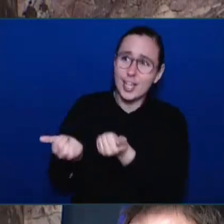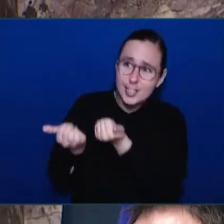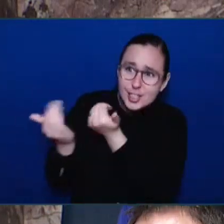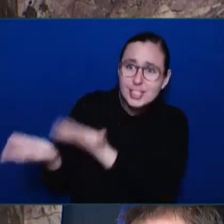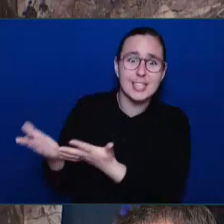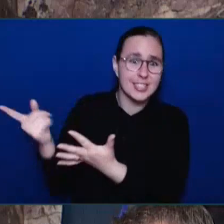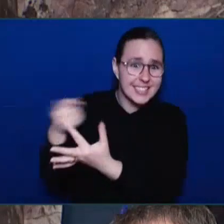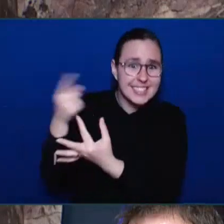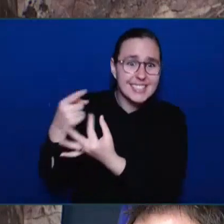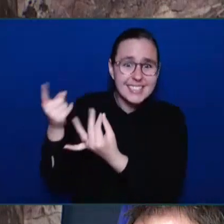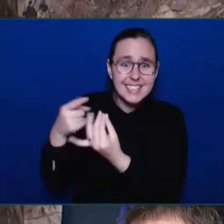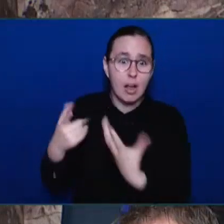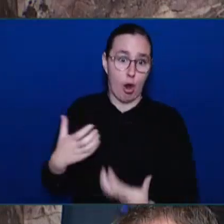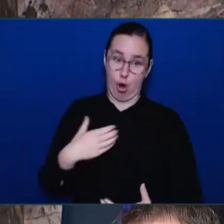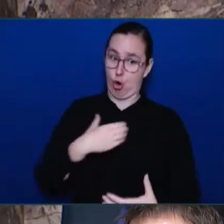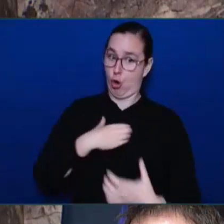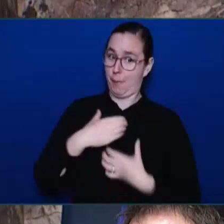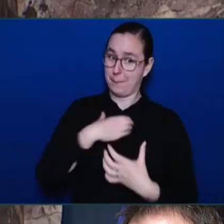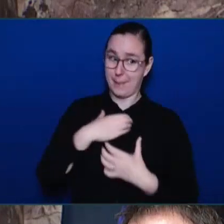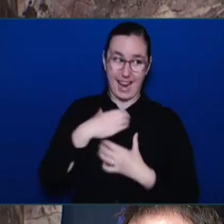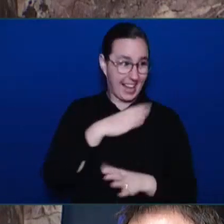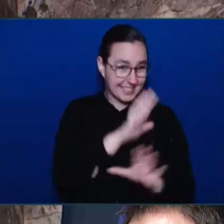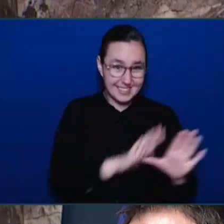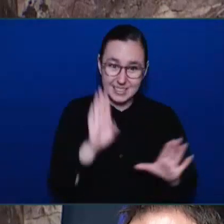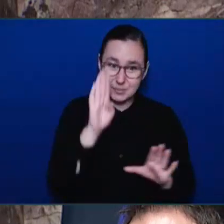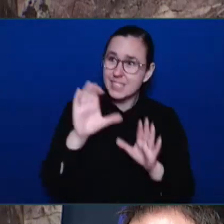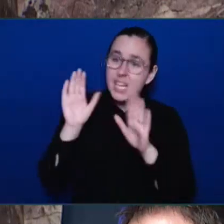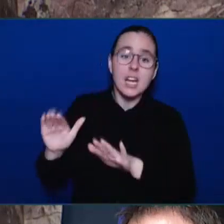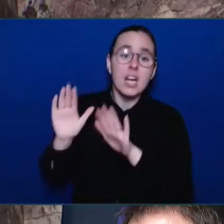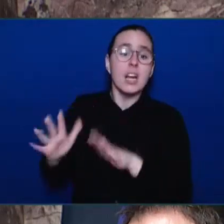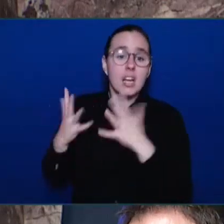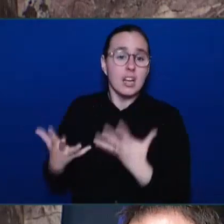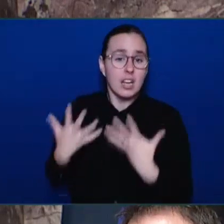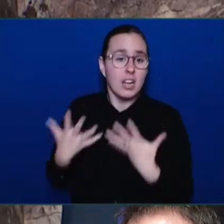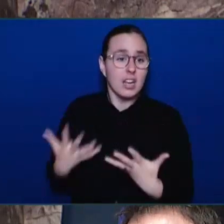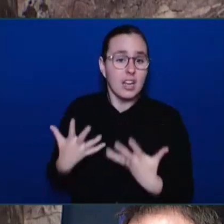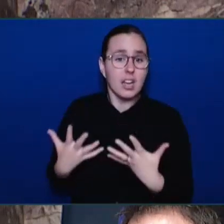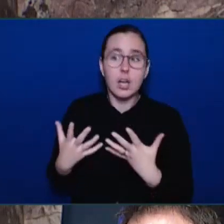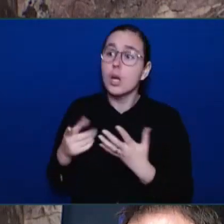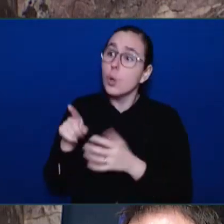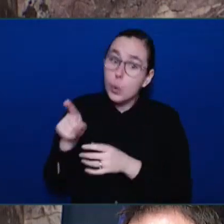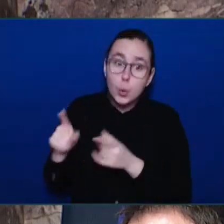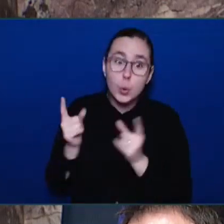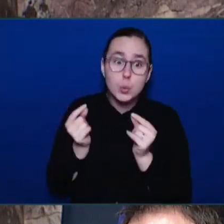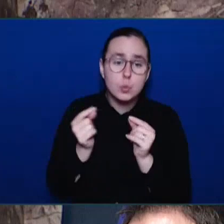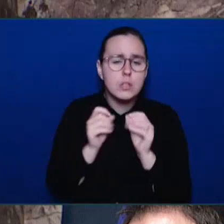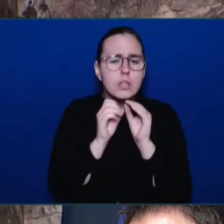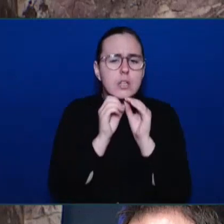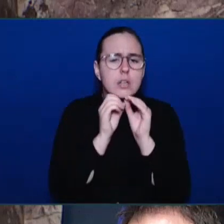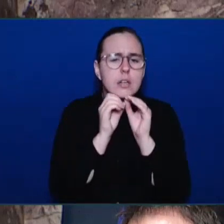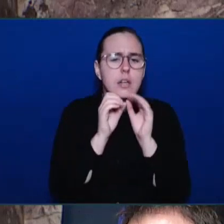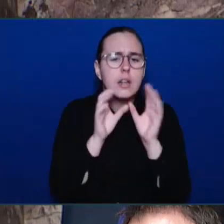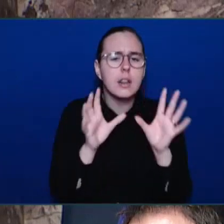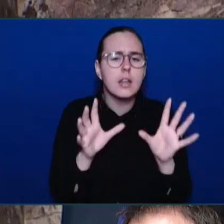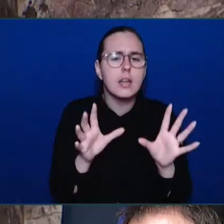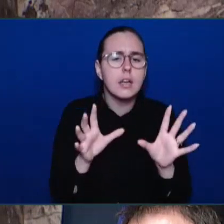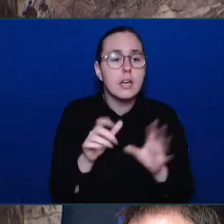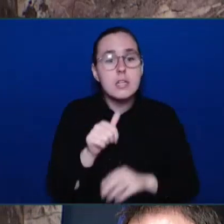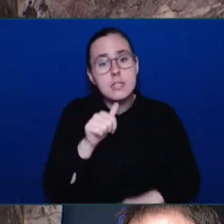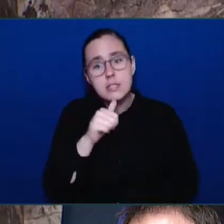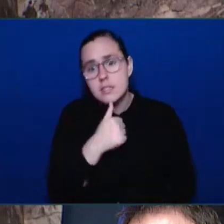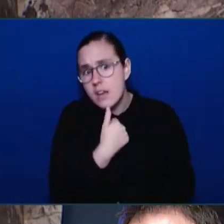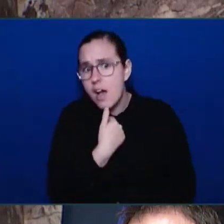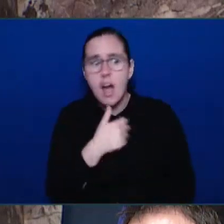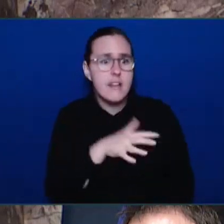nothing. And British Columbians paid the price. It is on his